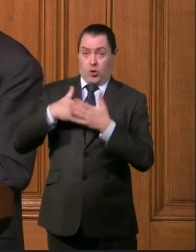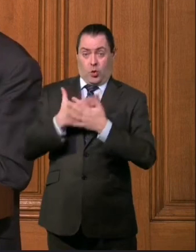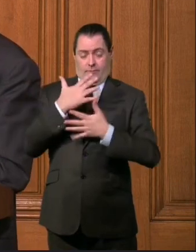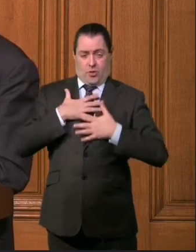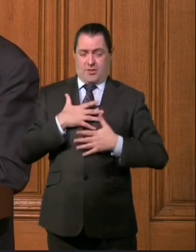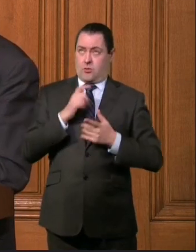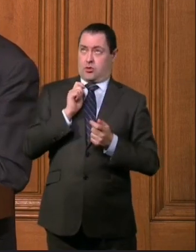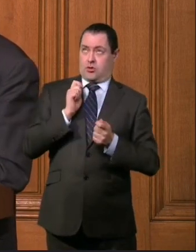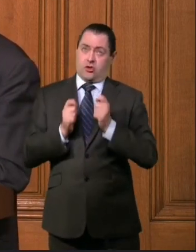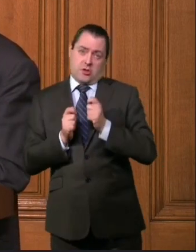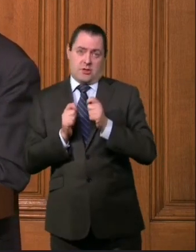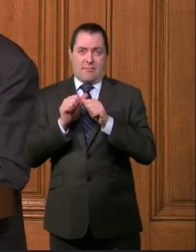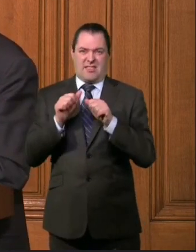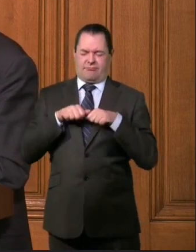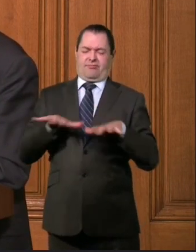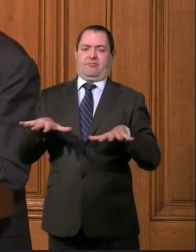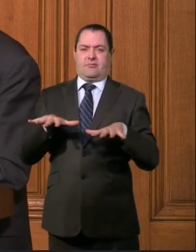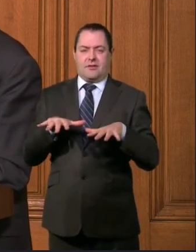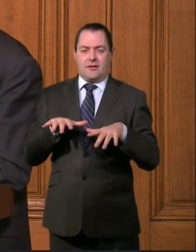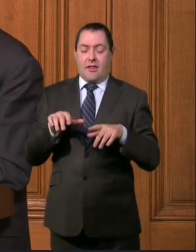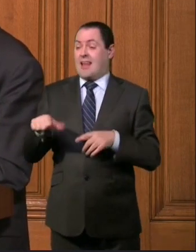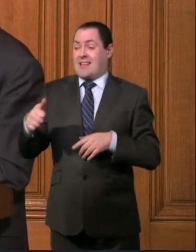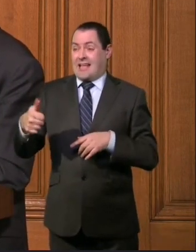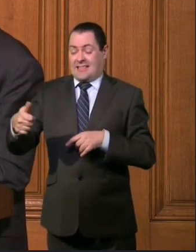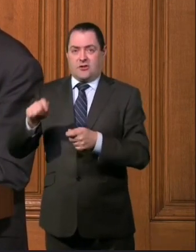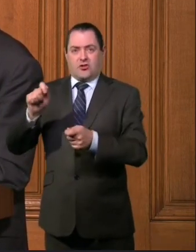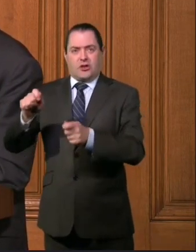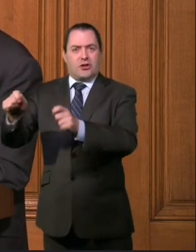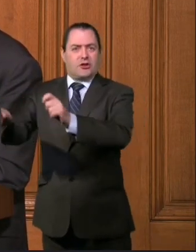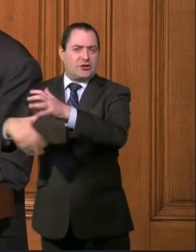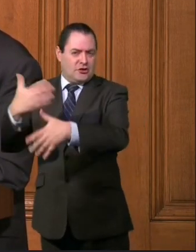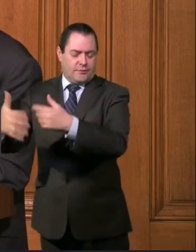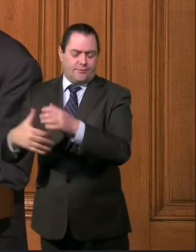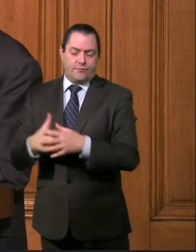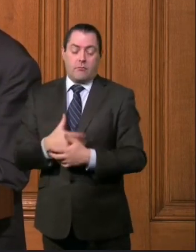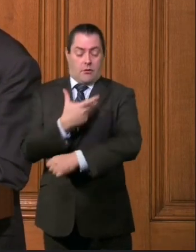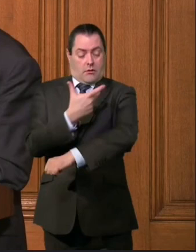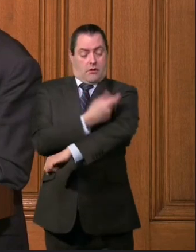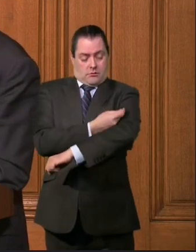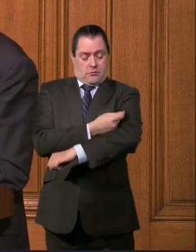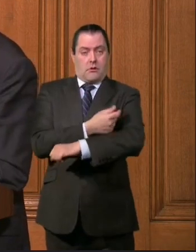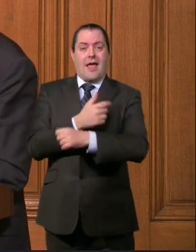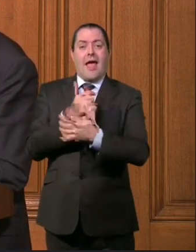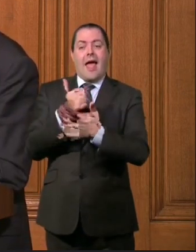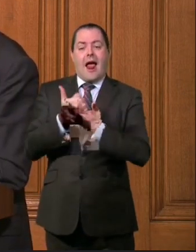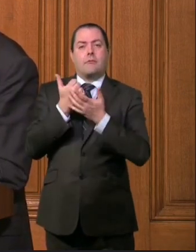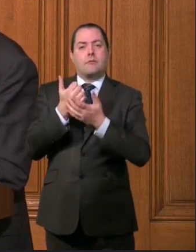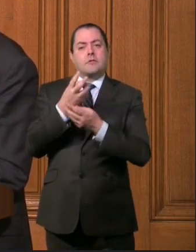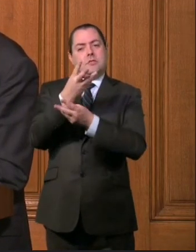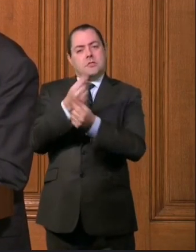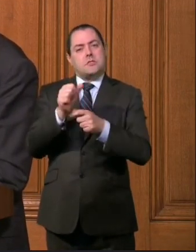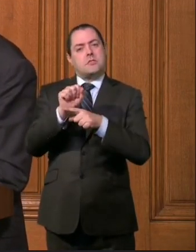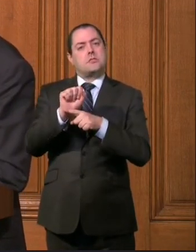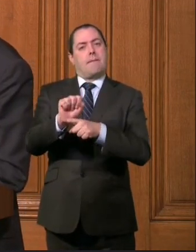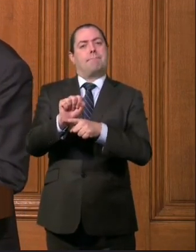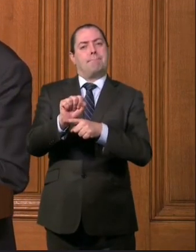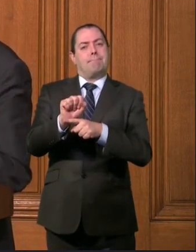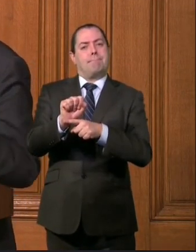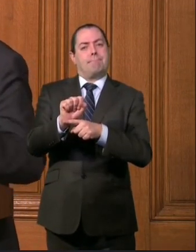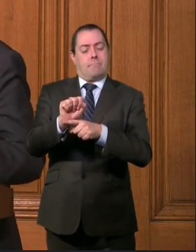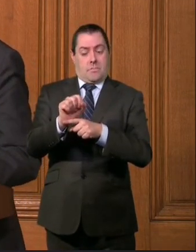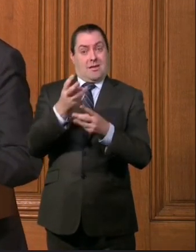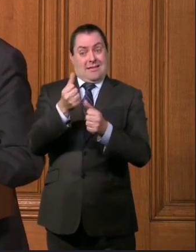have partial immunity, but there's also a benefit, which is partial immunity can actually stop the infection quicker. And so I think that